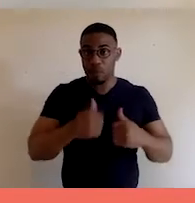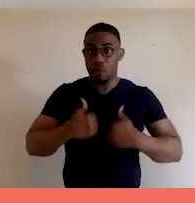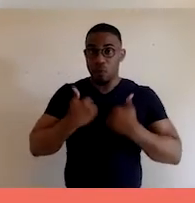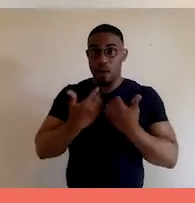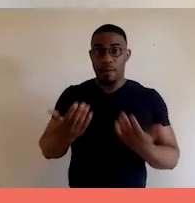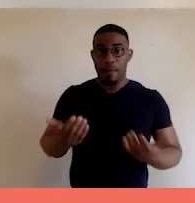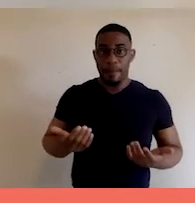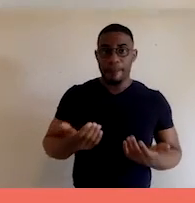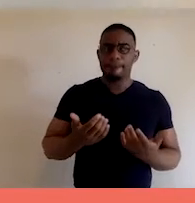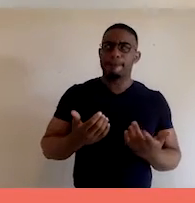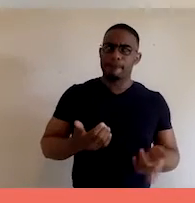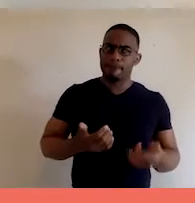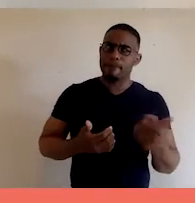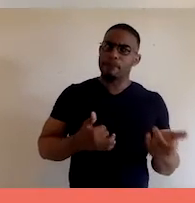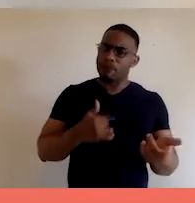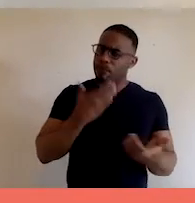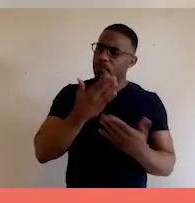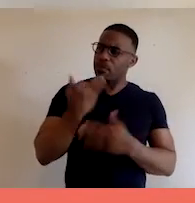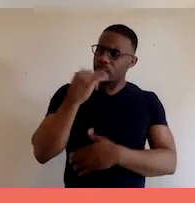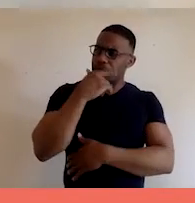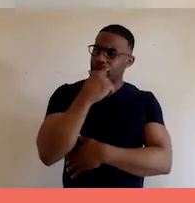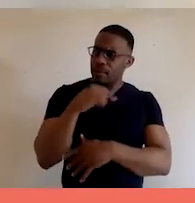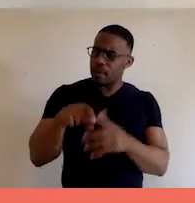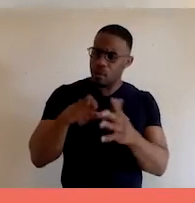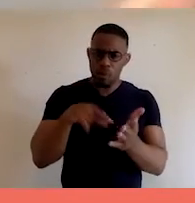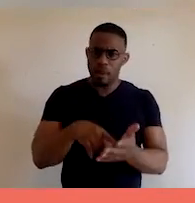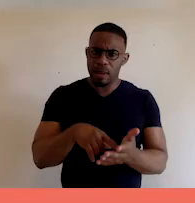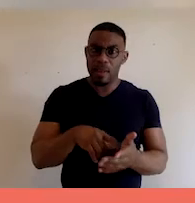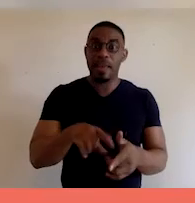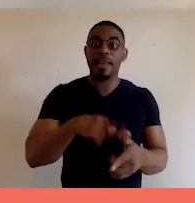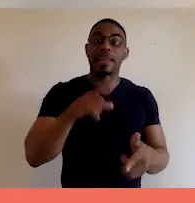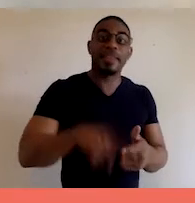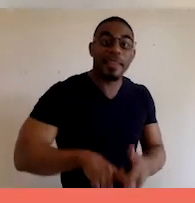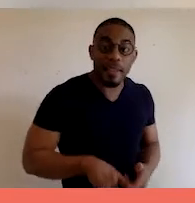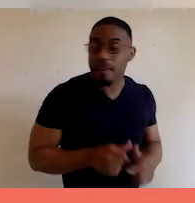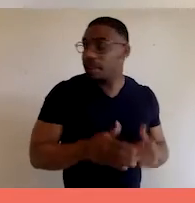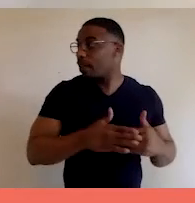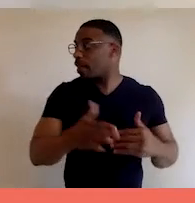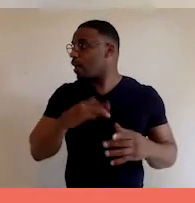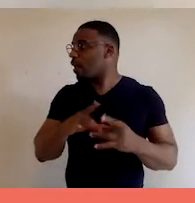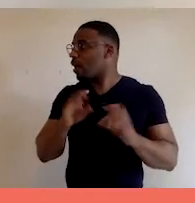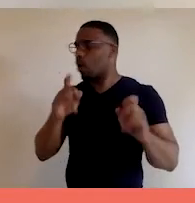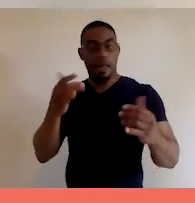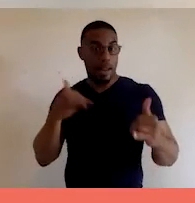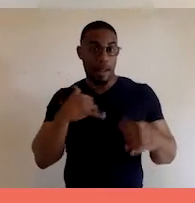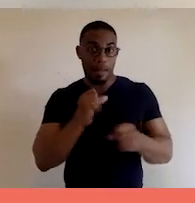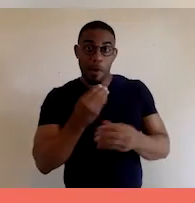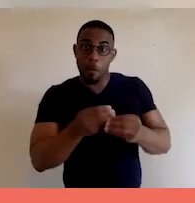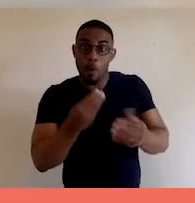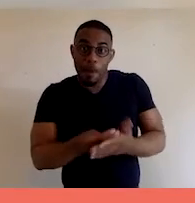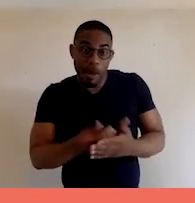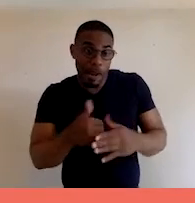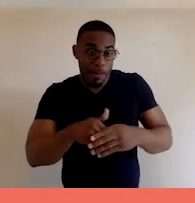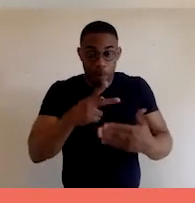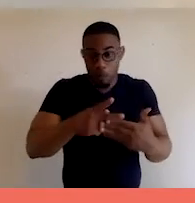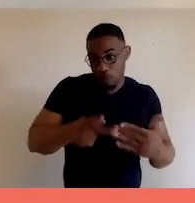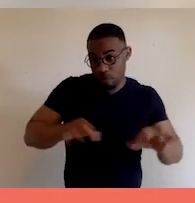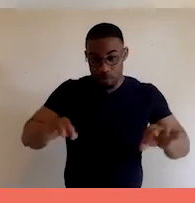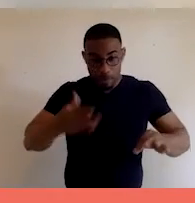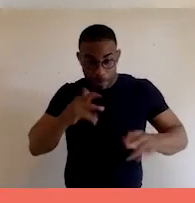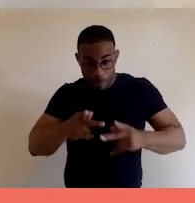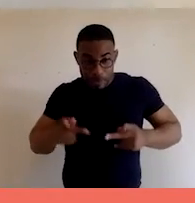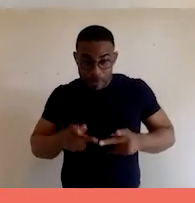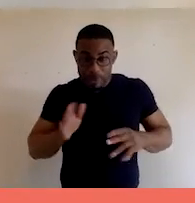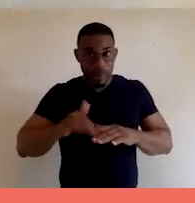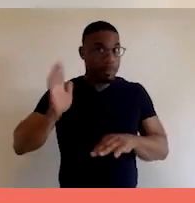survive. I said, that's a good idea. So I started doing that. And then from there, I said, okay, now I'm making more money. I'm in a programming position. I'm definitely